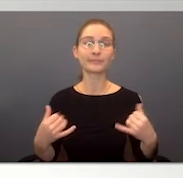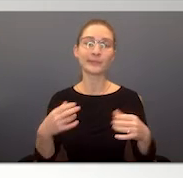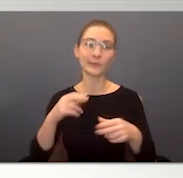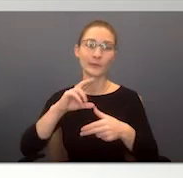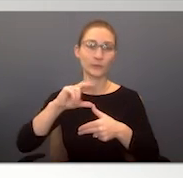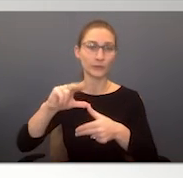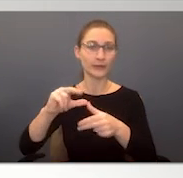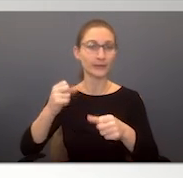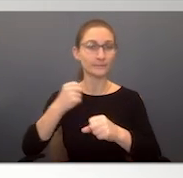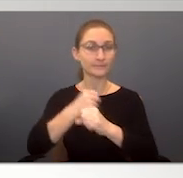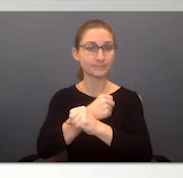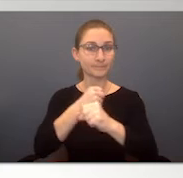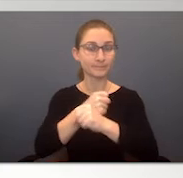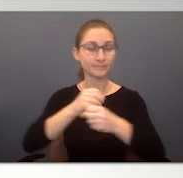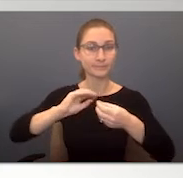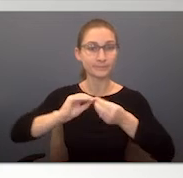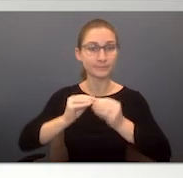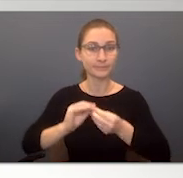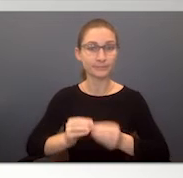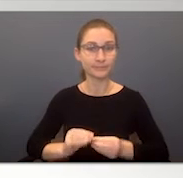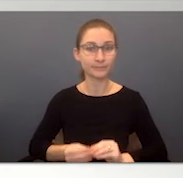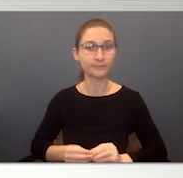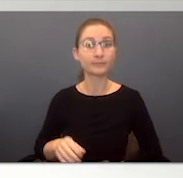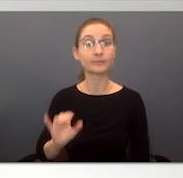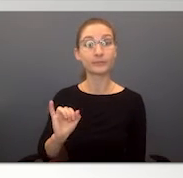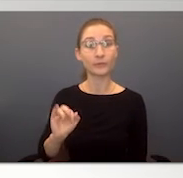the strongest hurricane in the Atlantic.